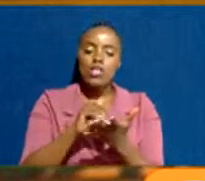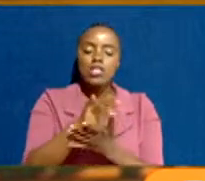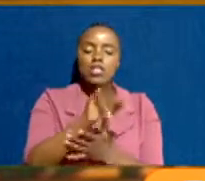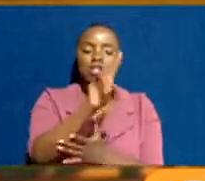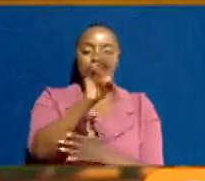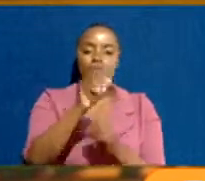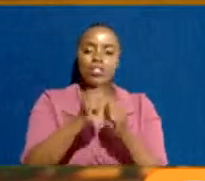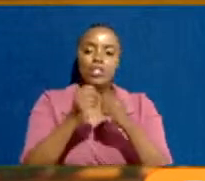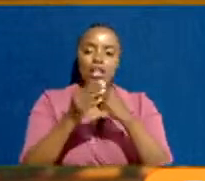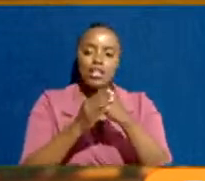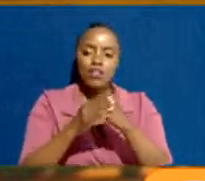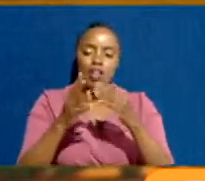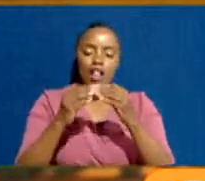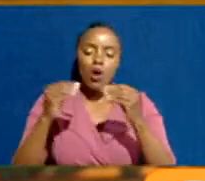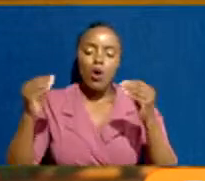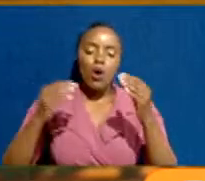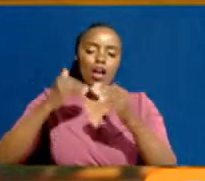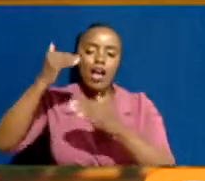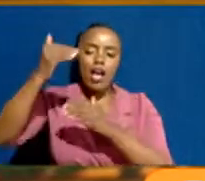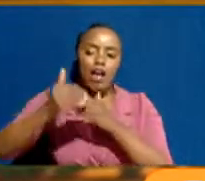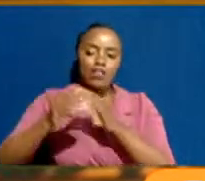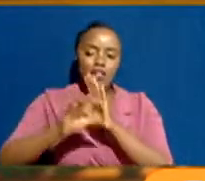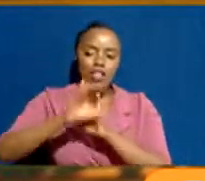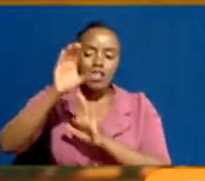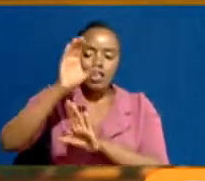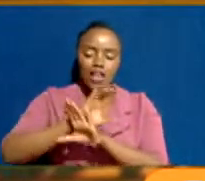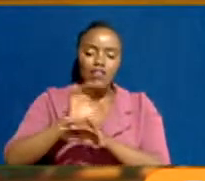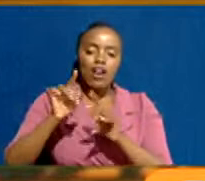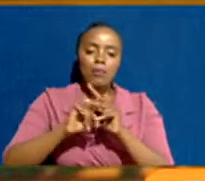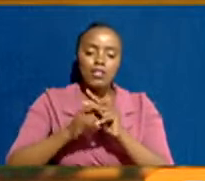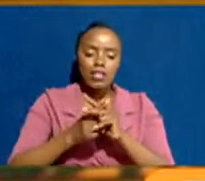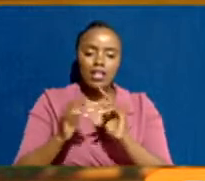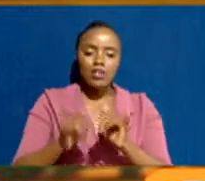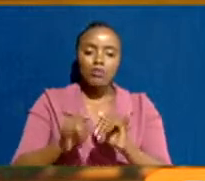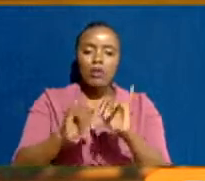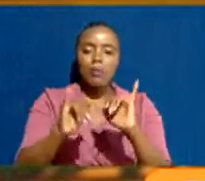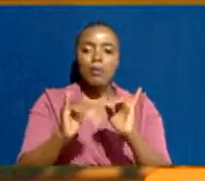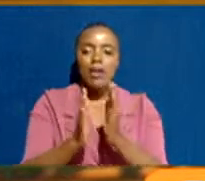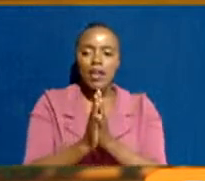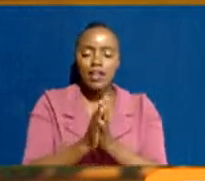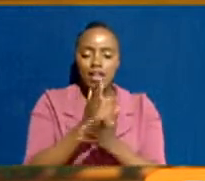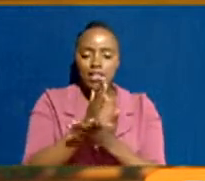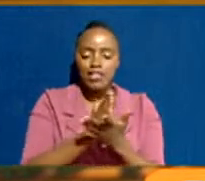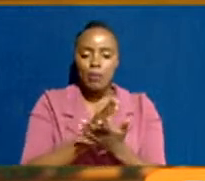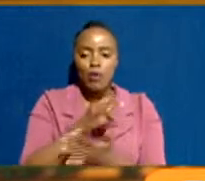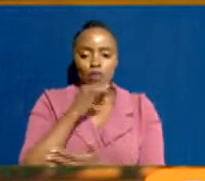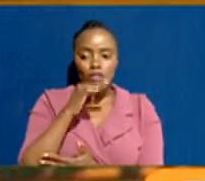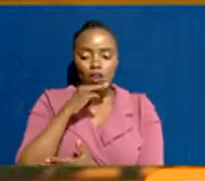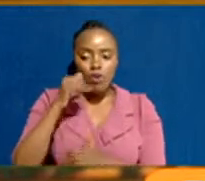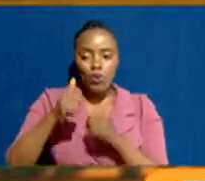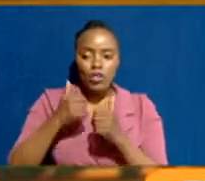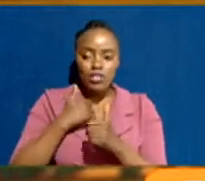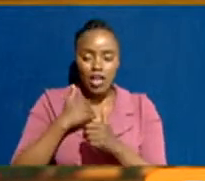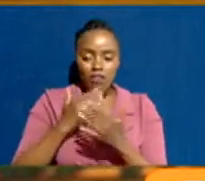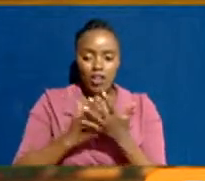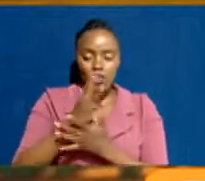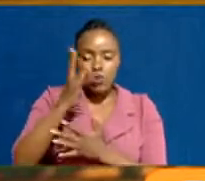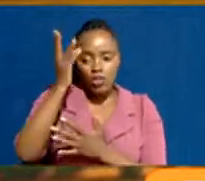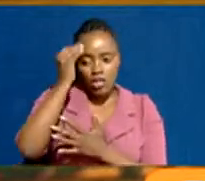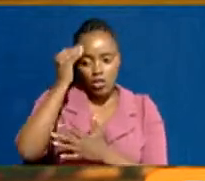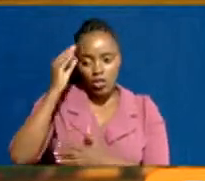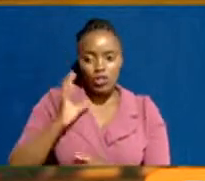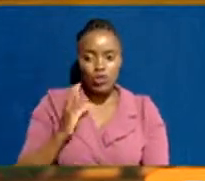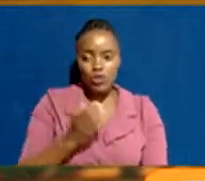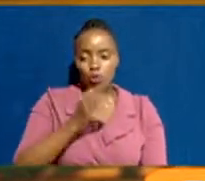2019, long after the curriculum had been rolled out. And some of the comments that were made by the education committee